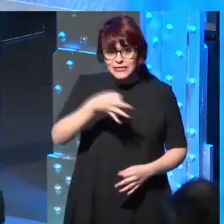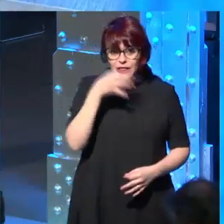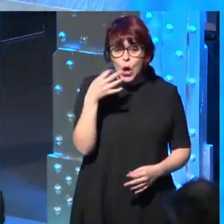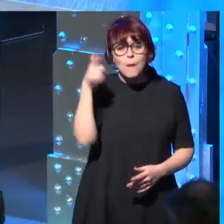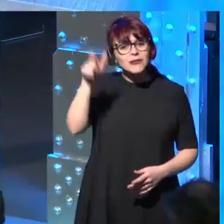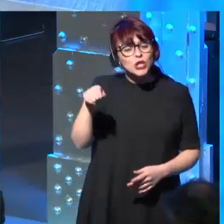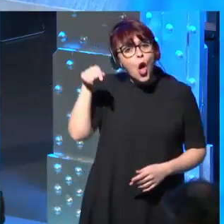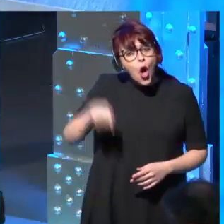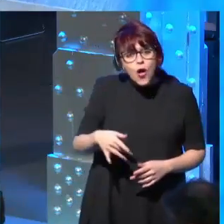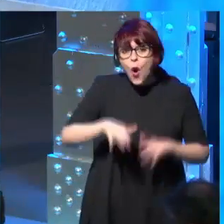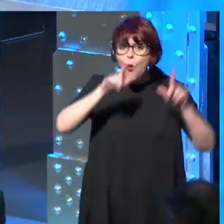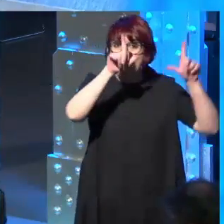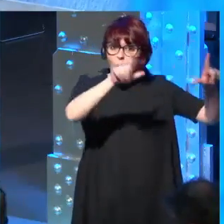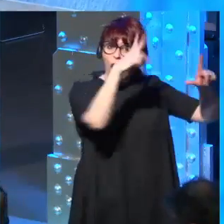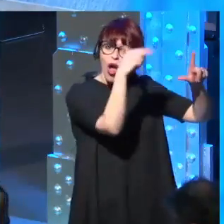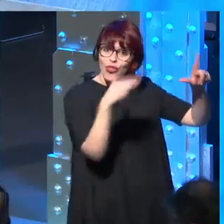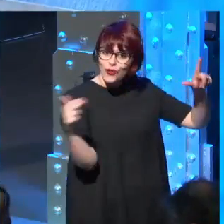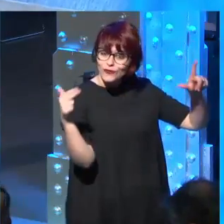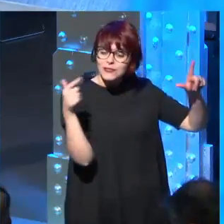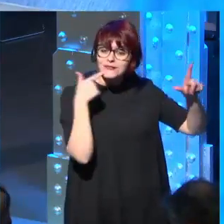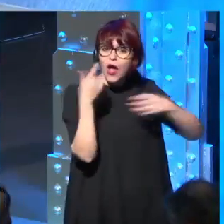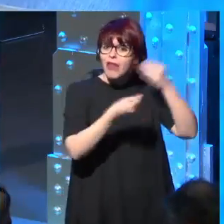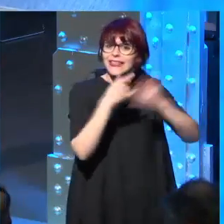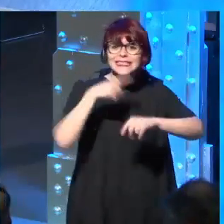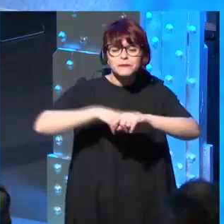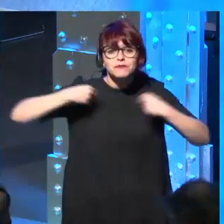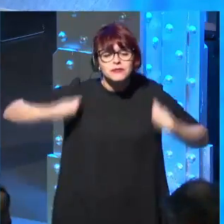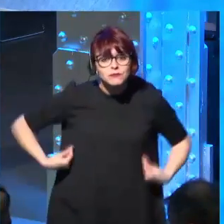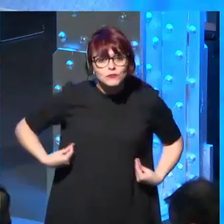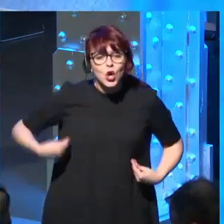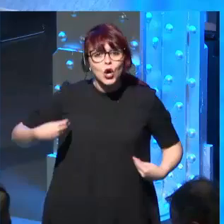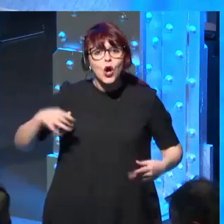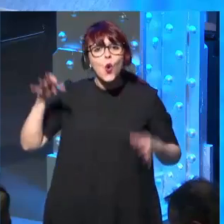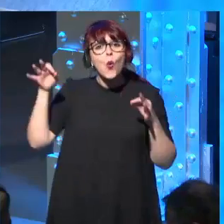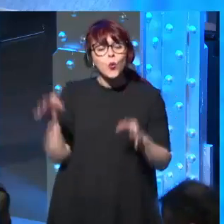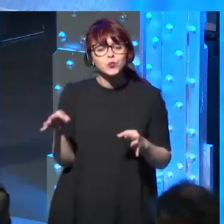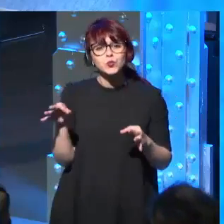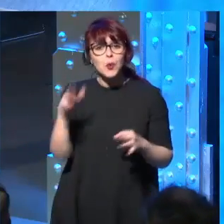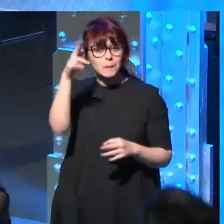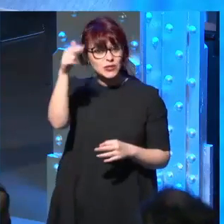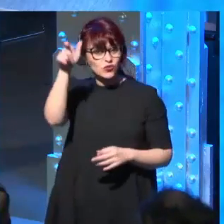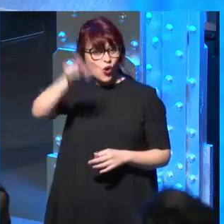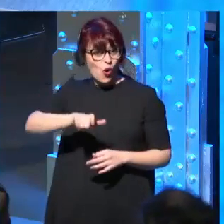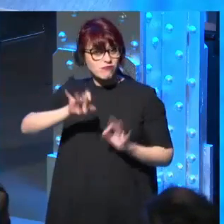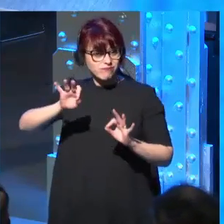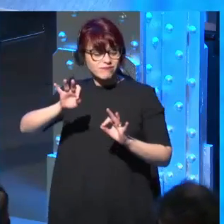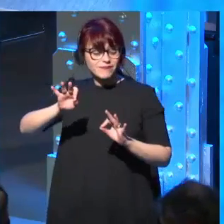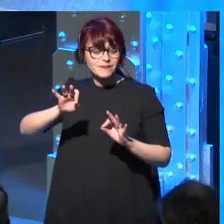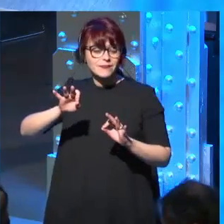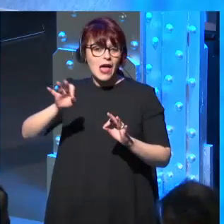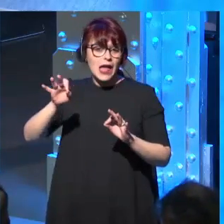where the same time, the painters in My Name is Red were doing that. They